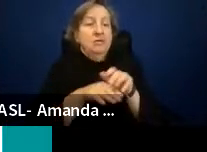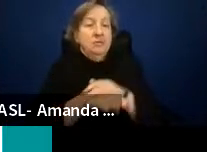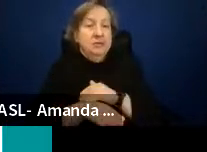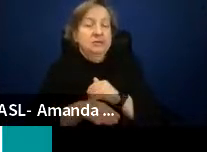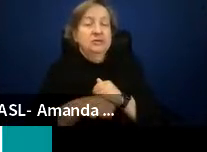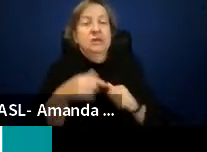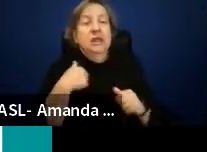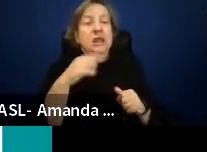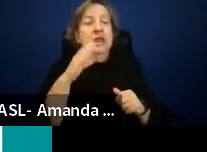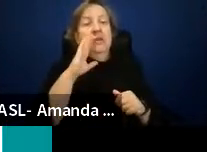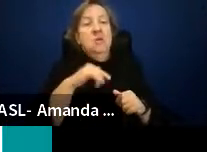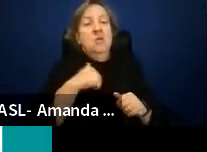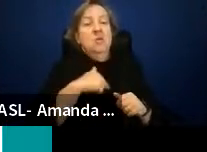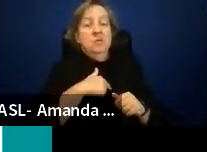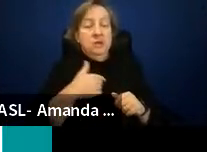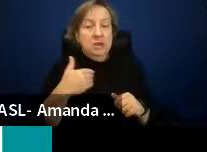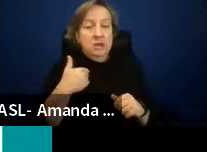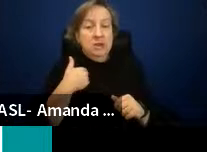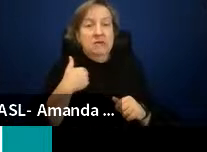I know we have